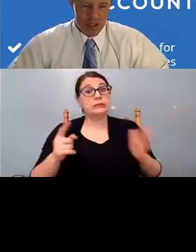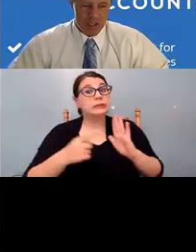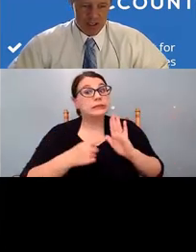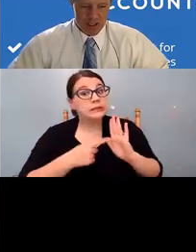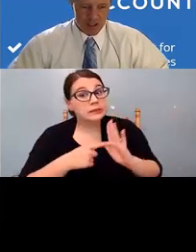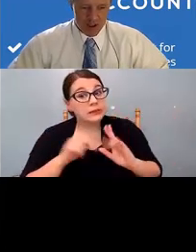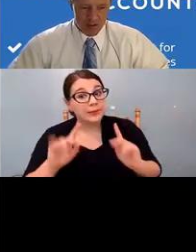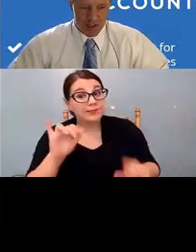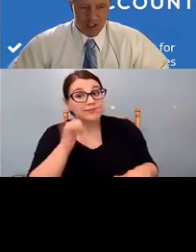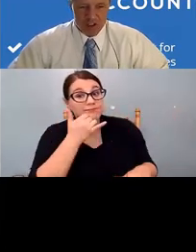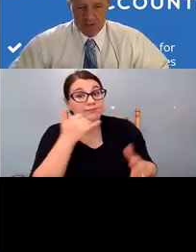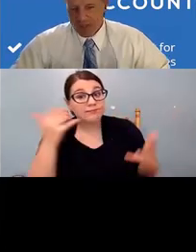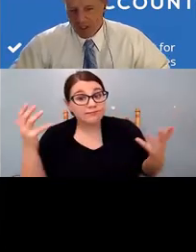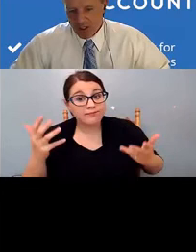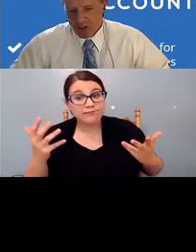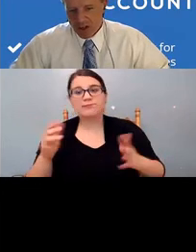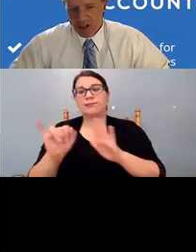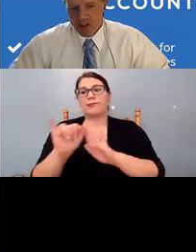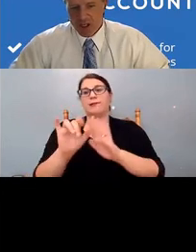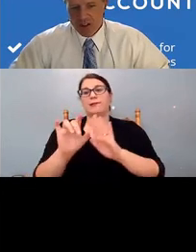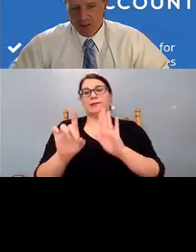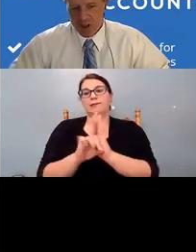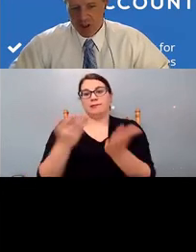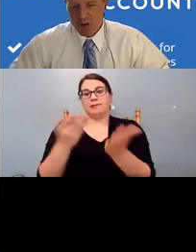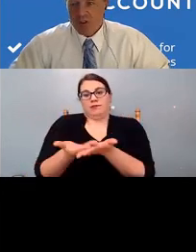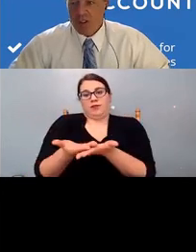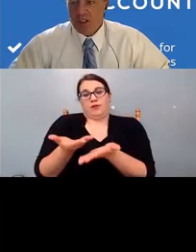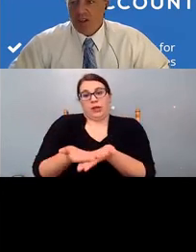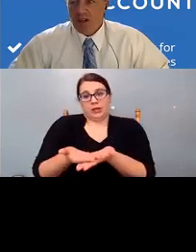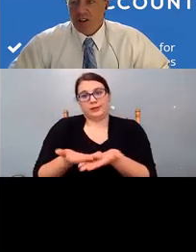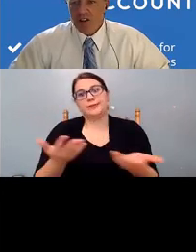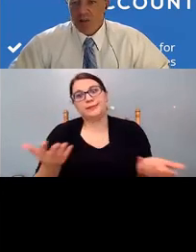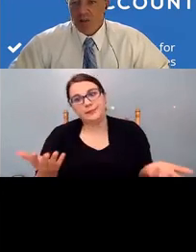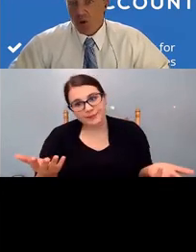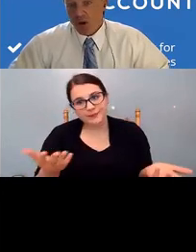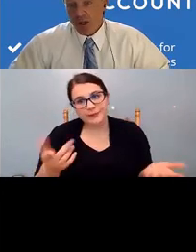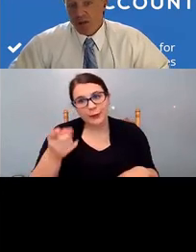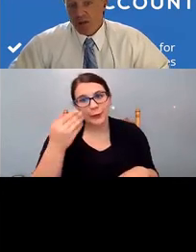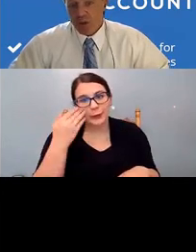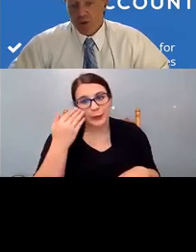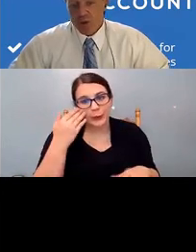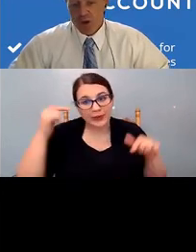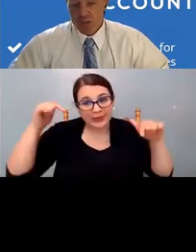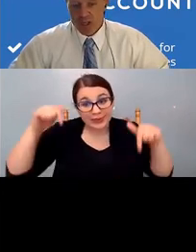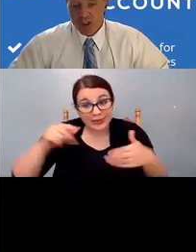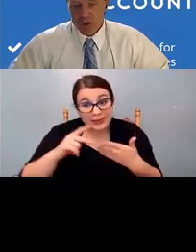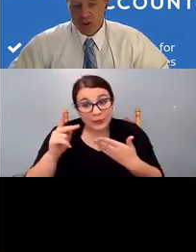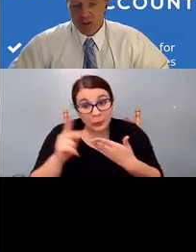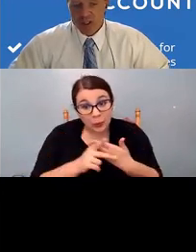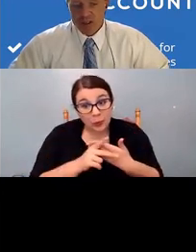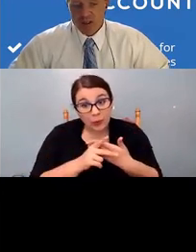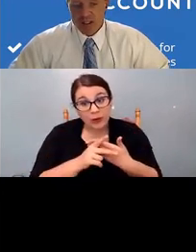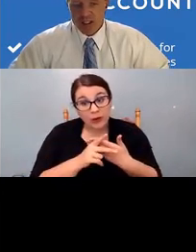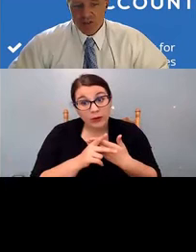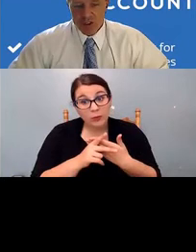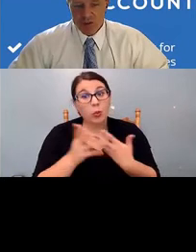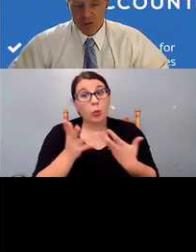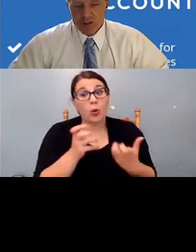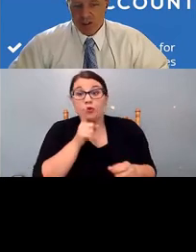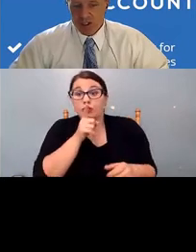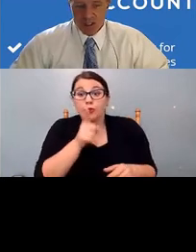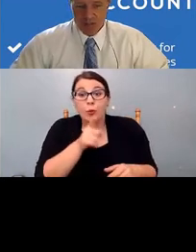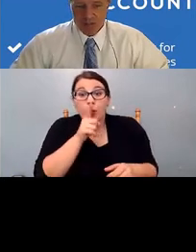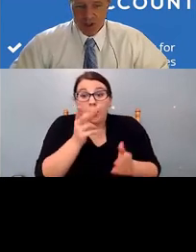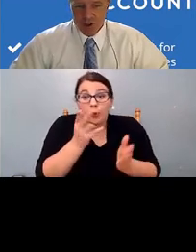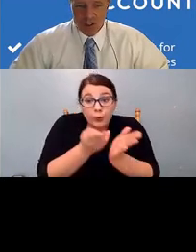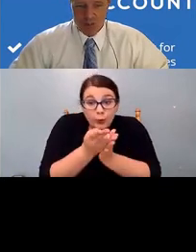is identity verification. So as you might suppose, this is a program in which we want to make sure that individuals that are